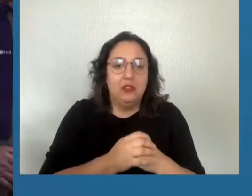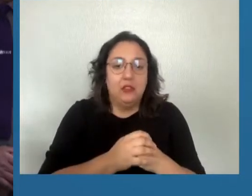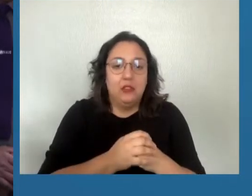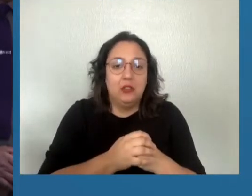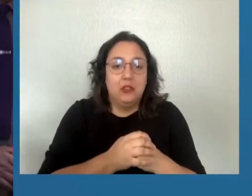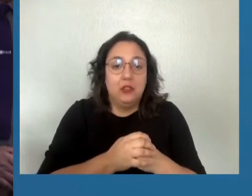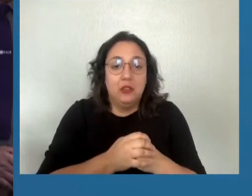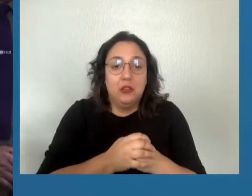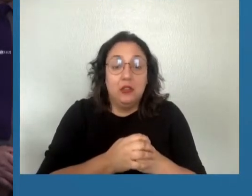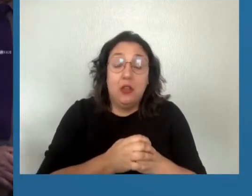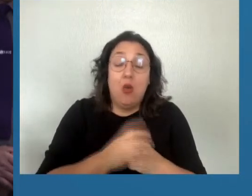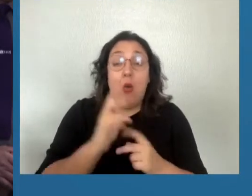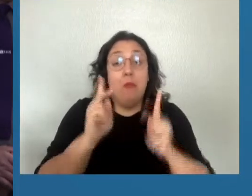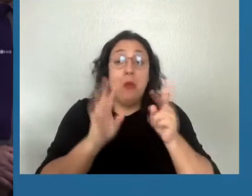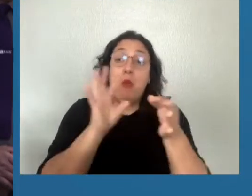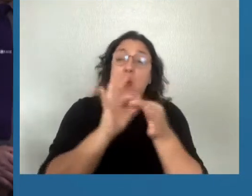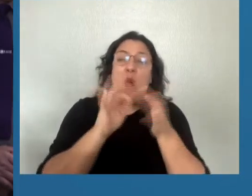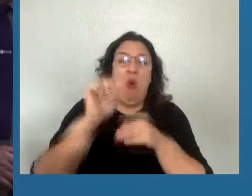city is false.